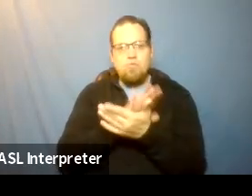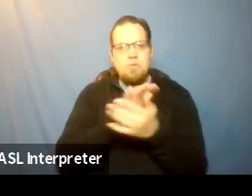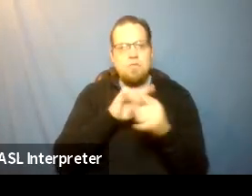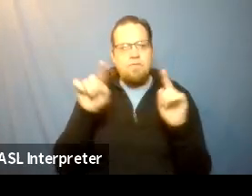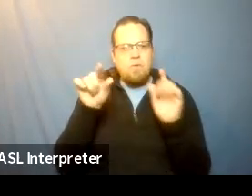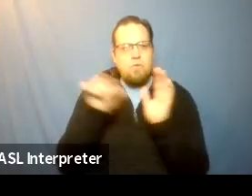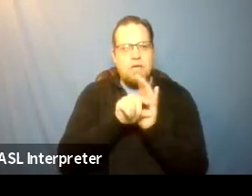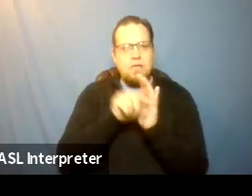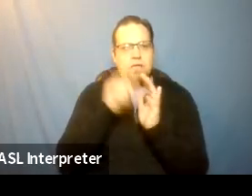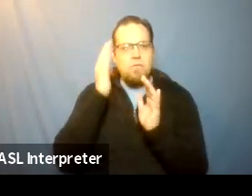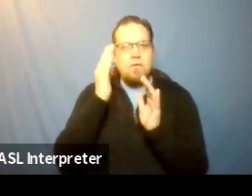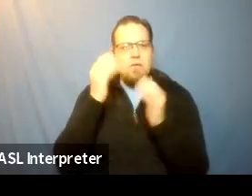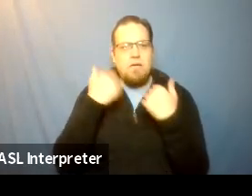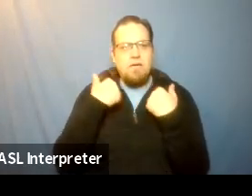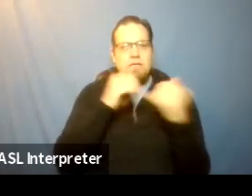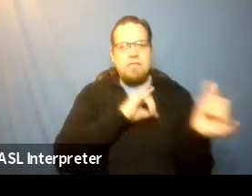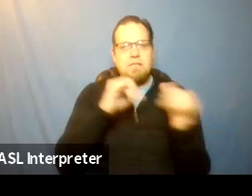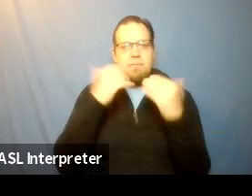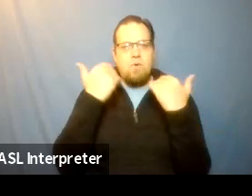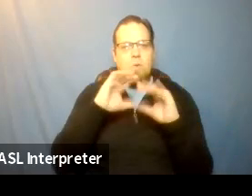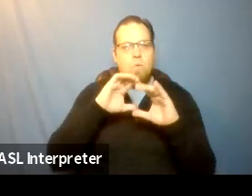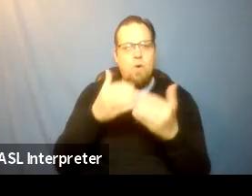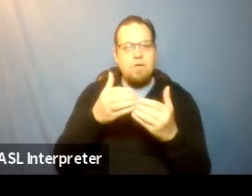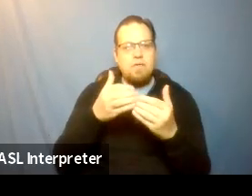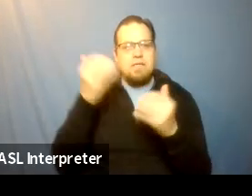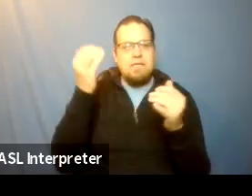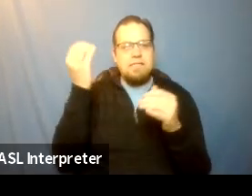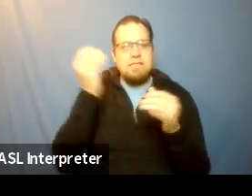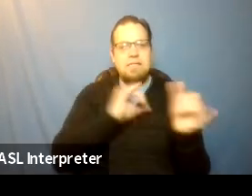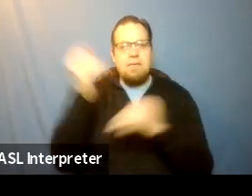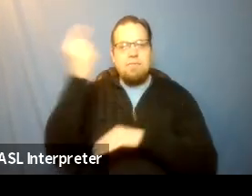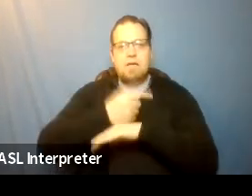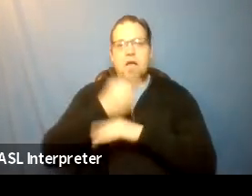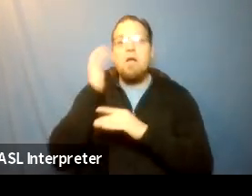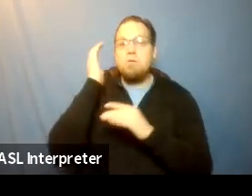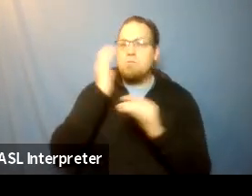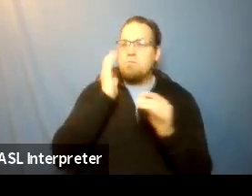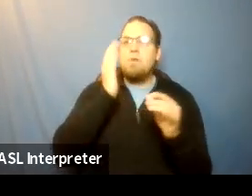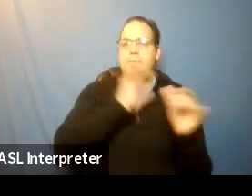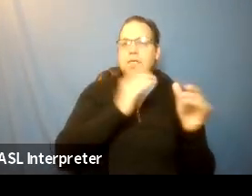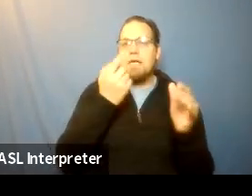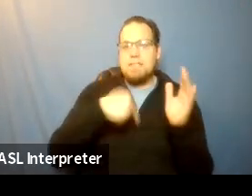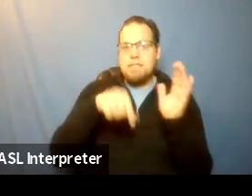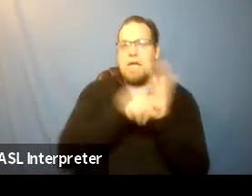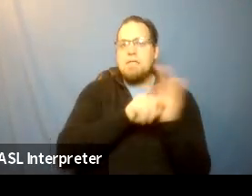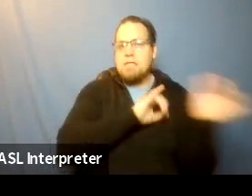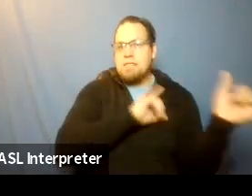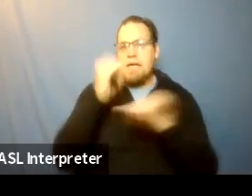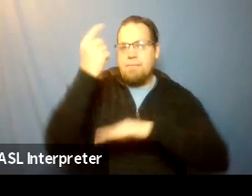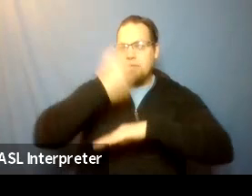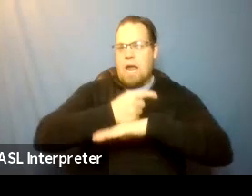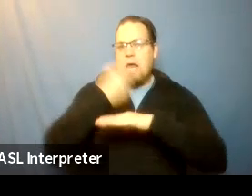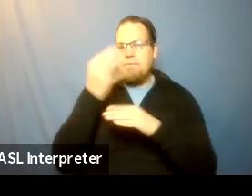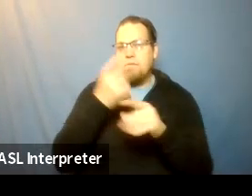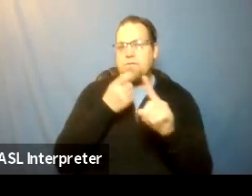are they going to be able to get the same cohort and go on the same day? They should be assigned to the same day in cohort. If they're from the